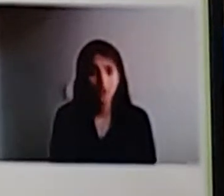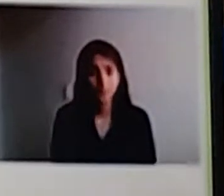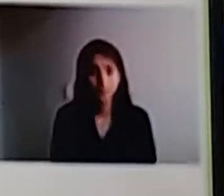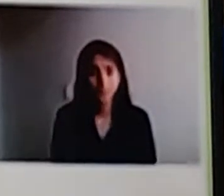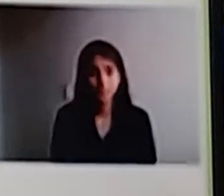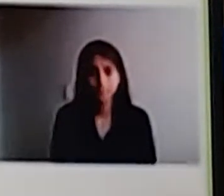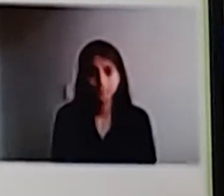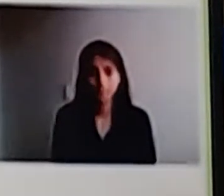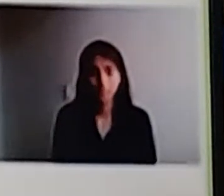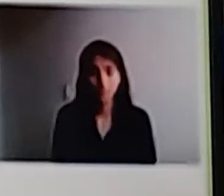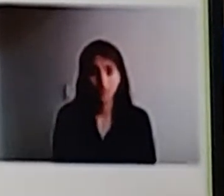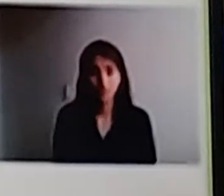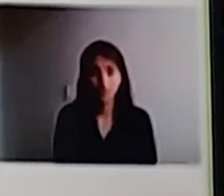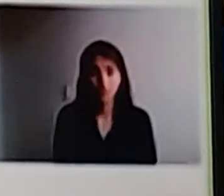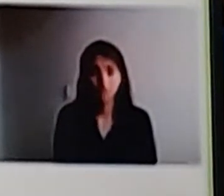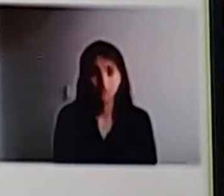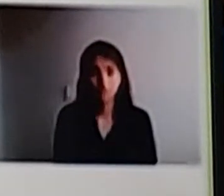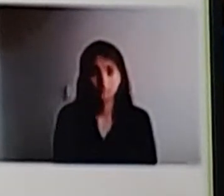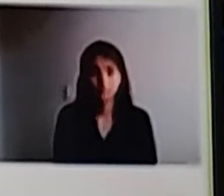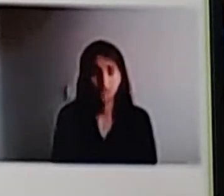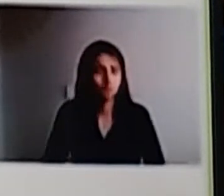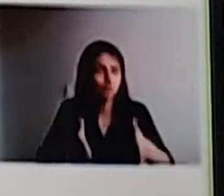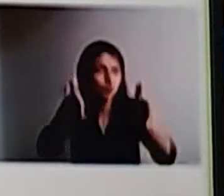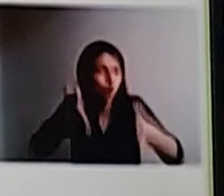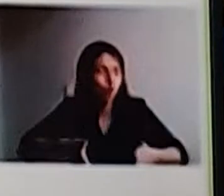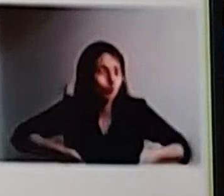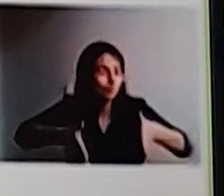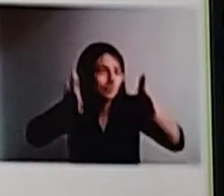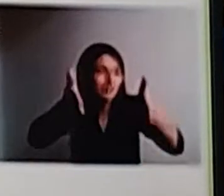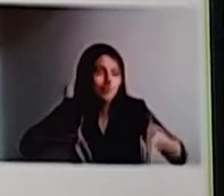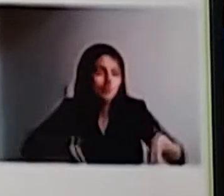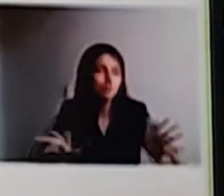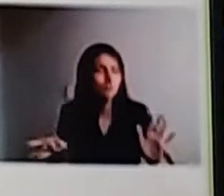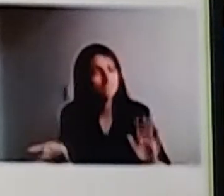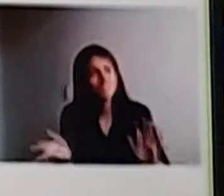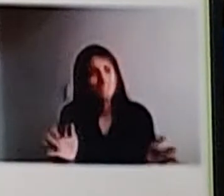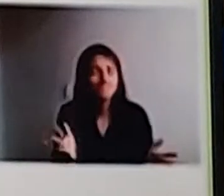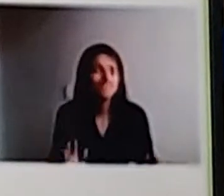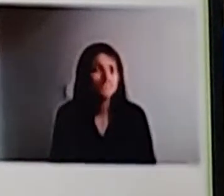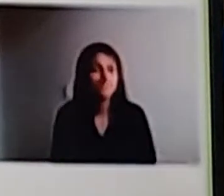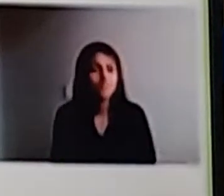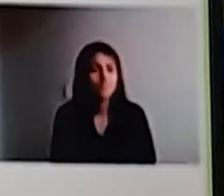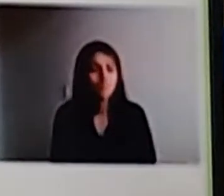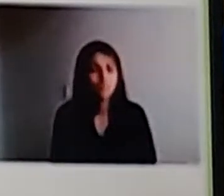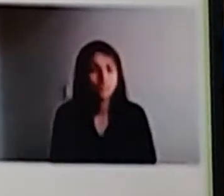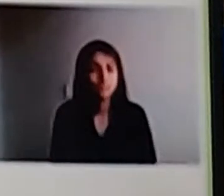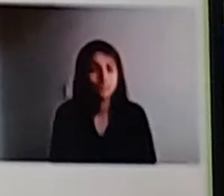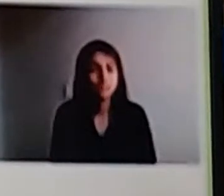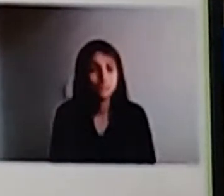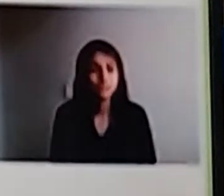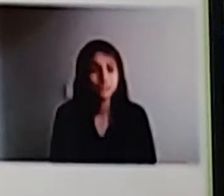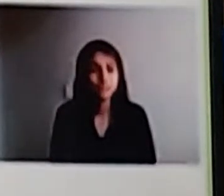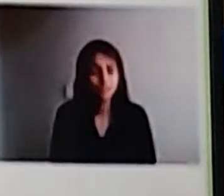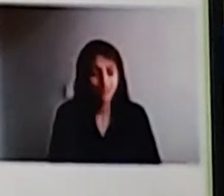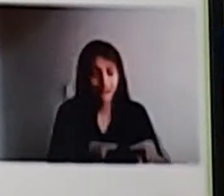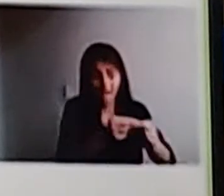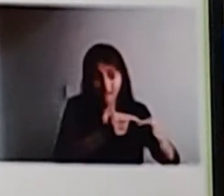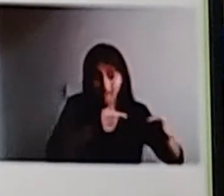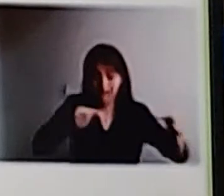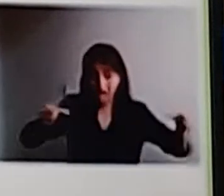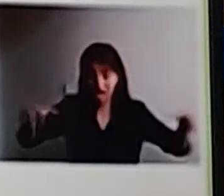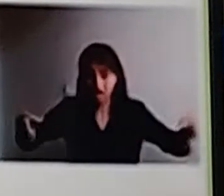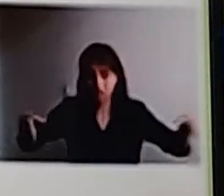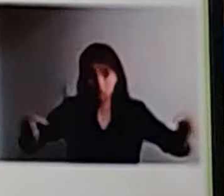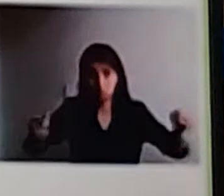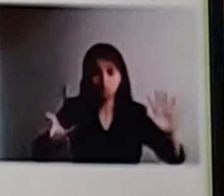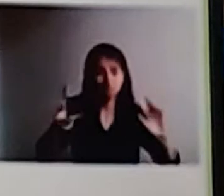1.5 to 1.8 meter wideness if the corridor is very long. So if the